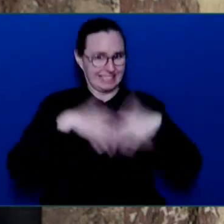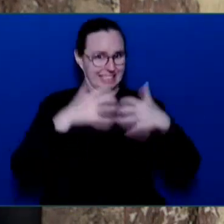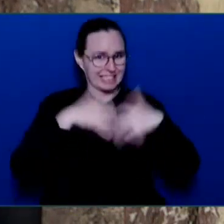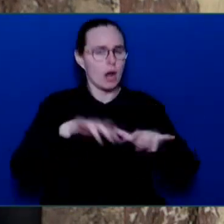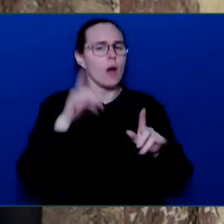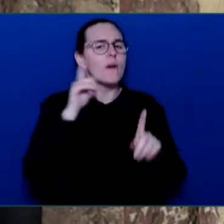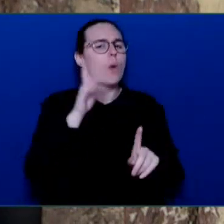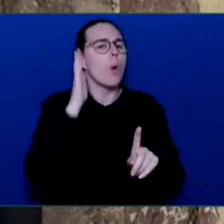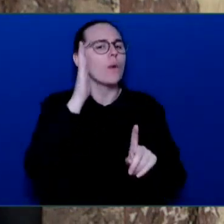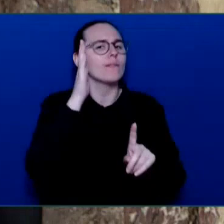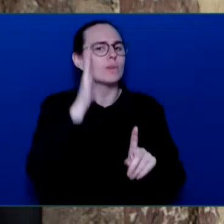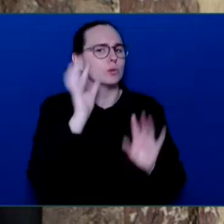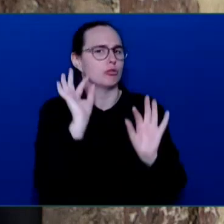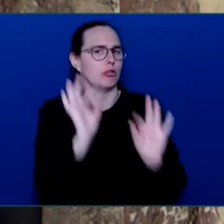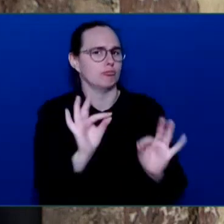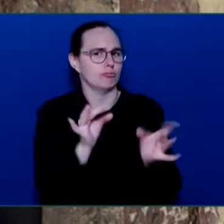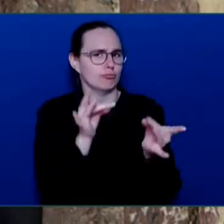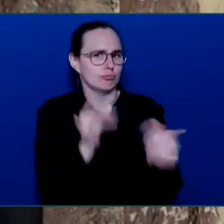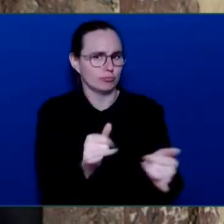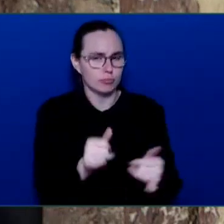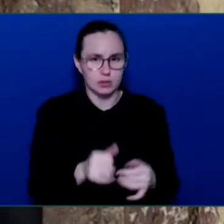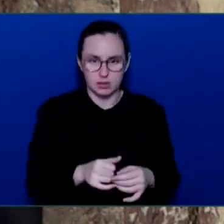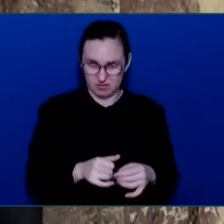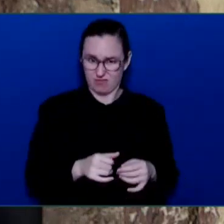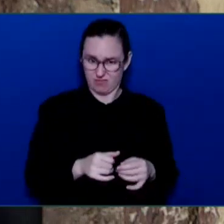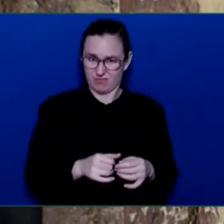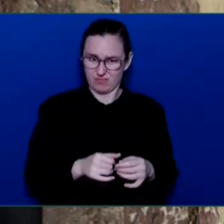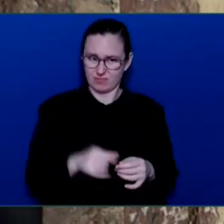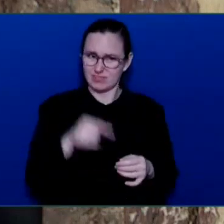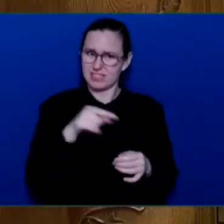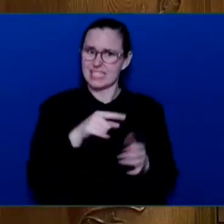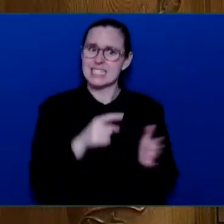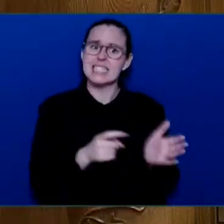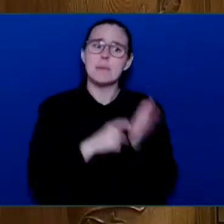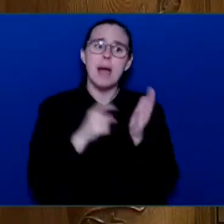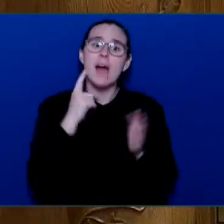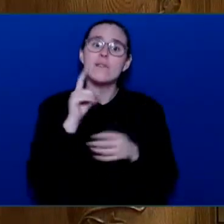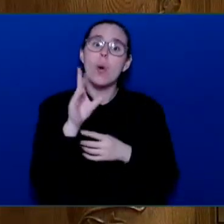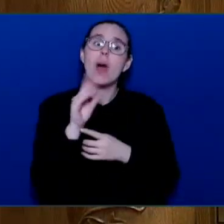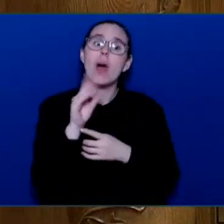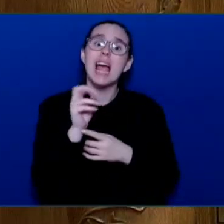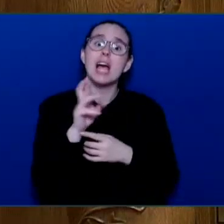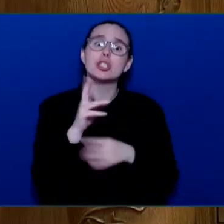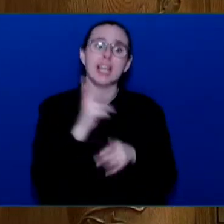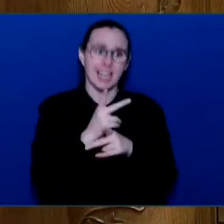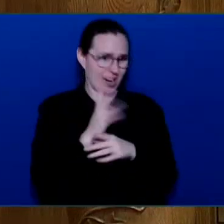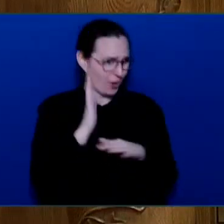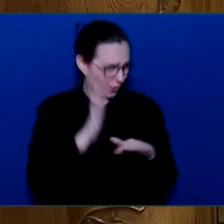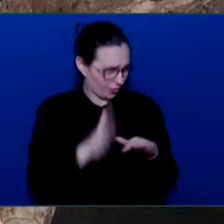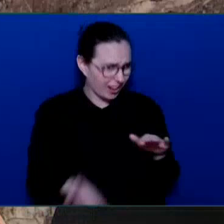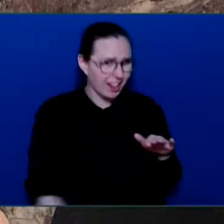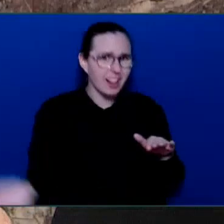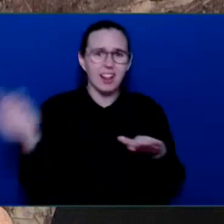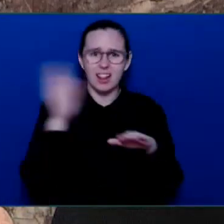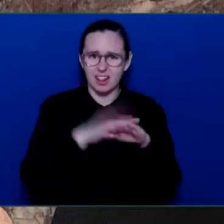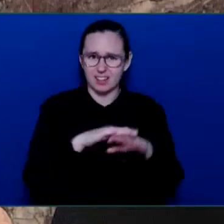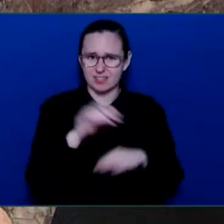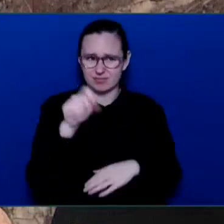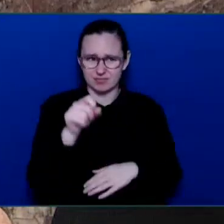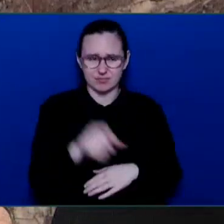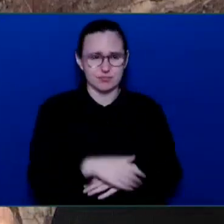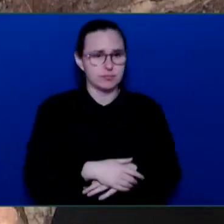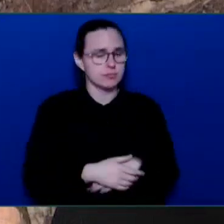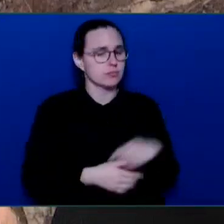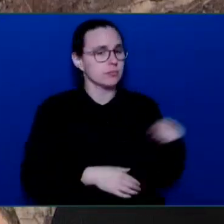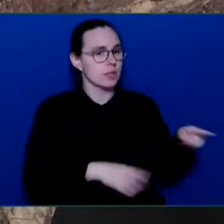demand for cancer care is absolutely going to increase. Member supplemental. Well, in fact, the minister was warned